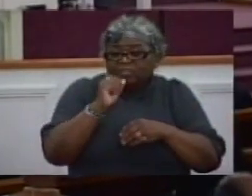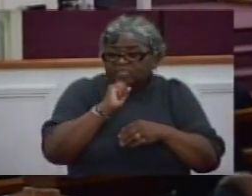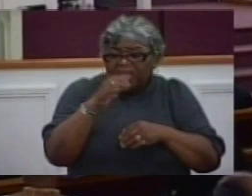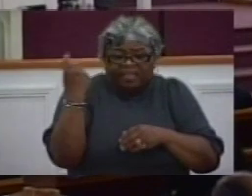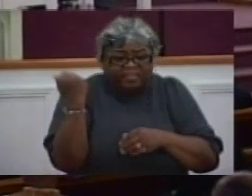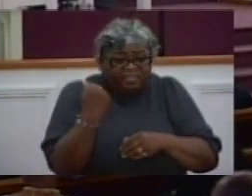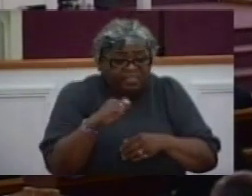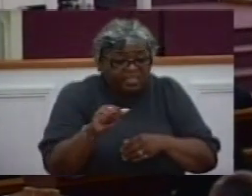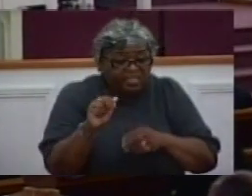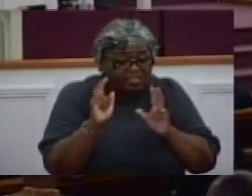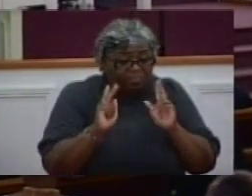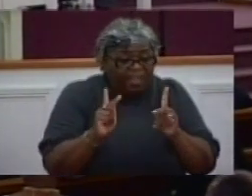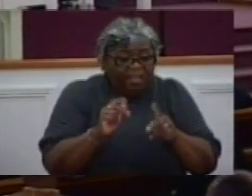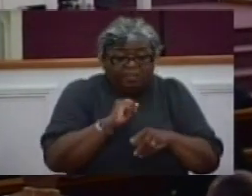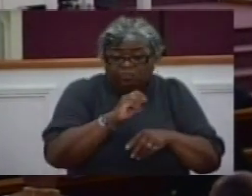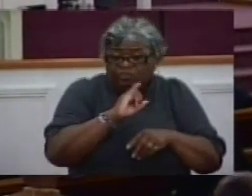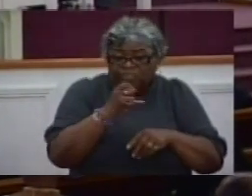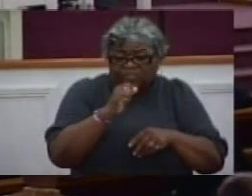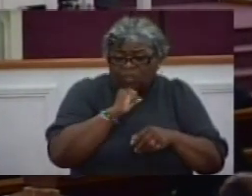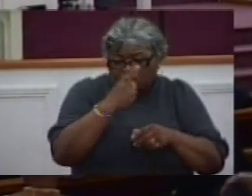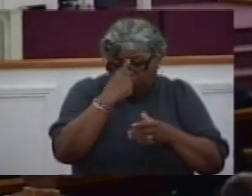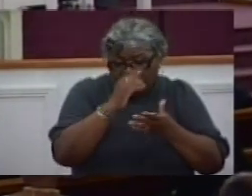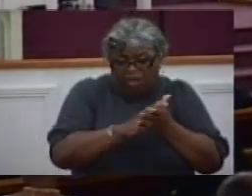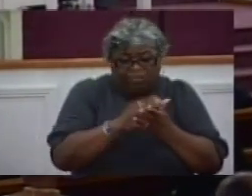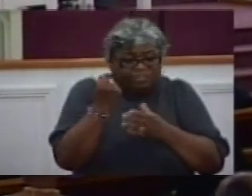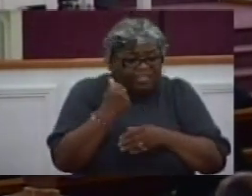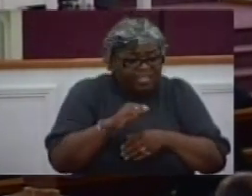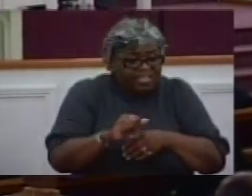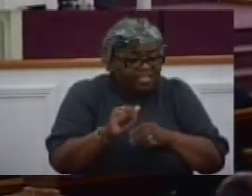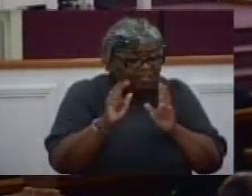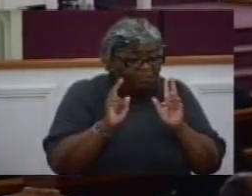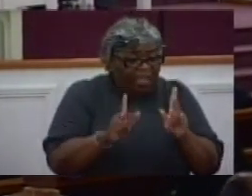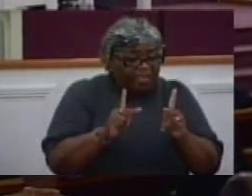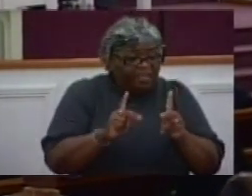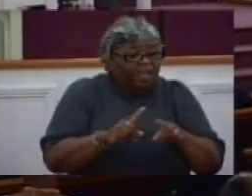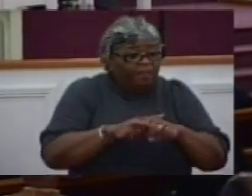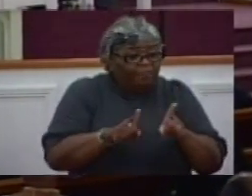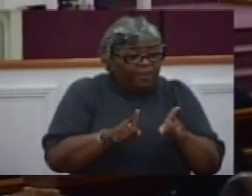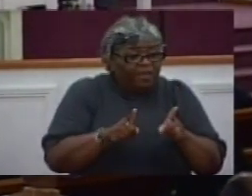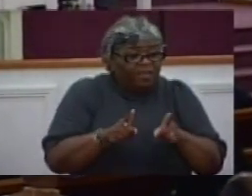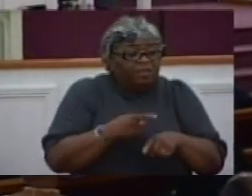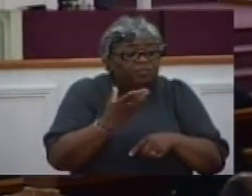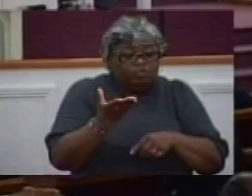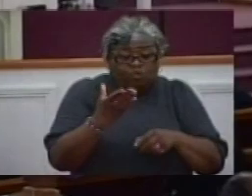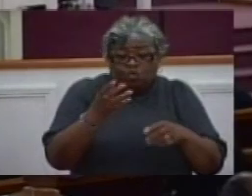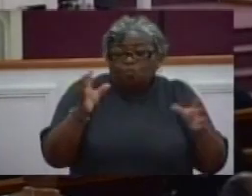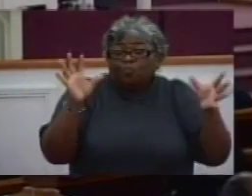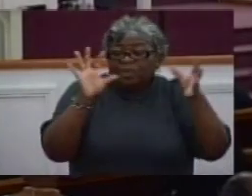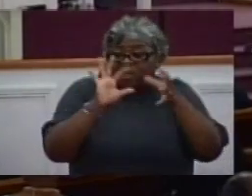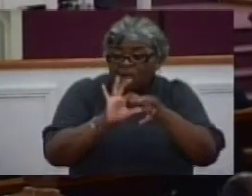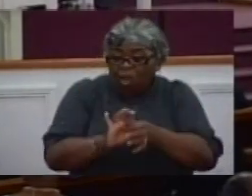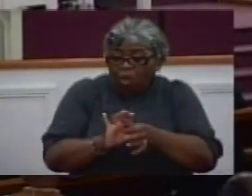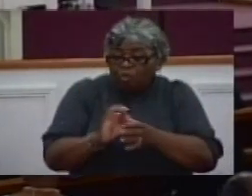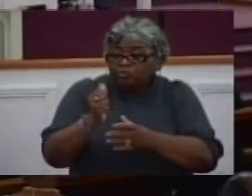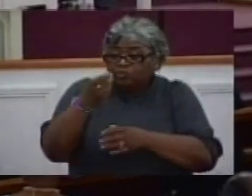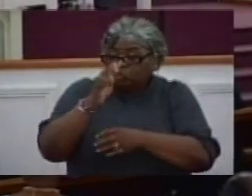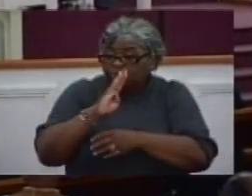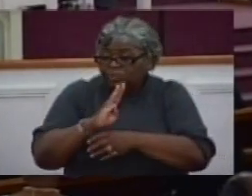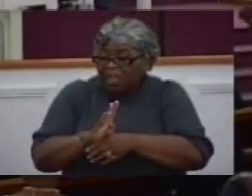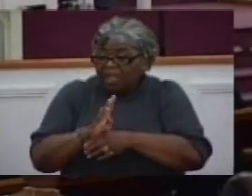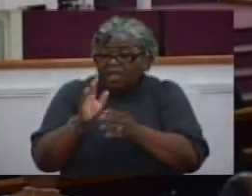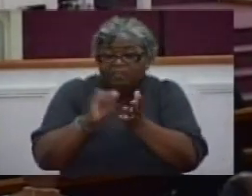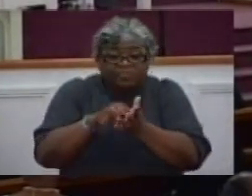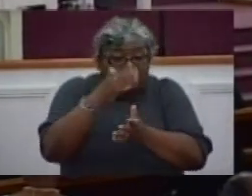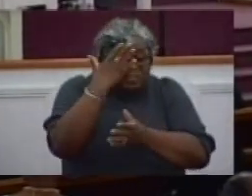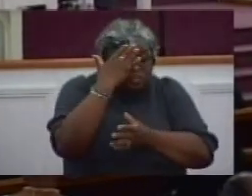anybody. You just don't belong to just anybody. But baby, you belong to God.